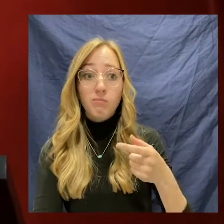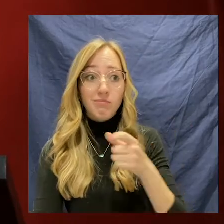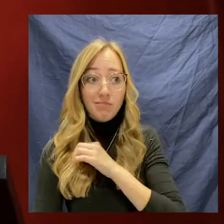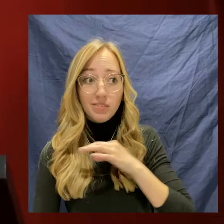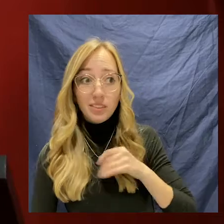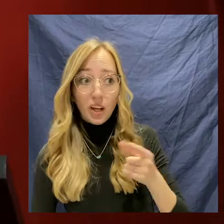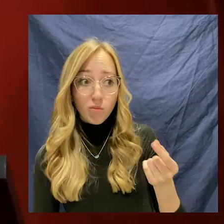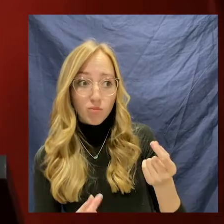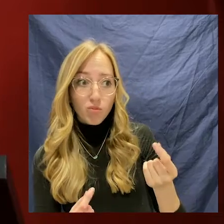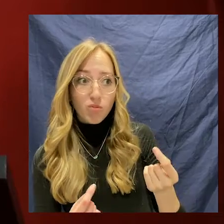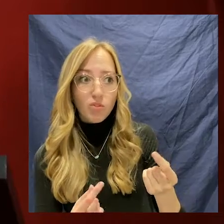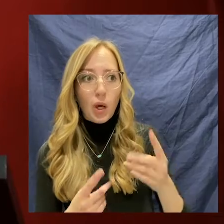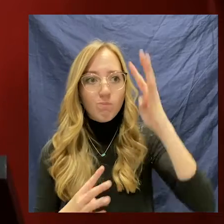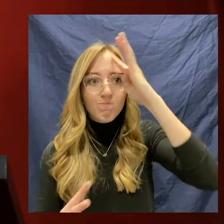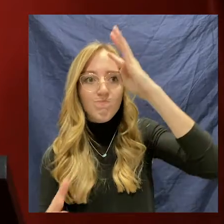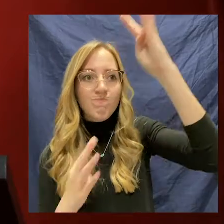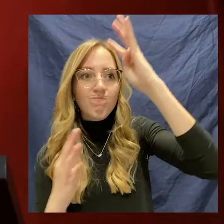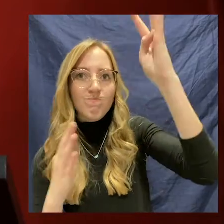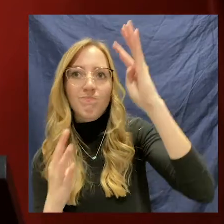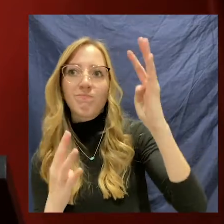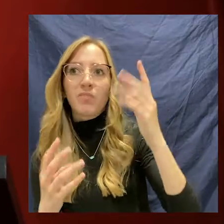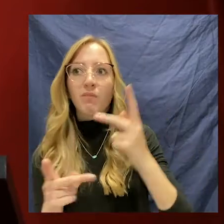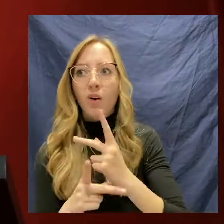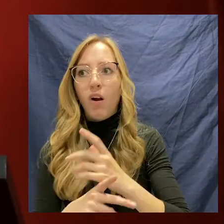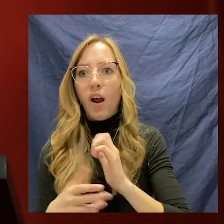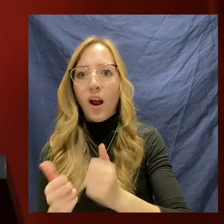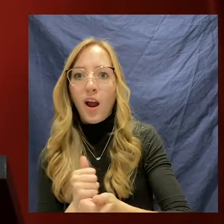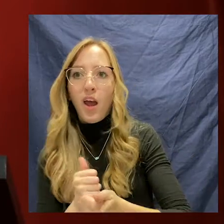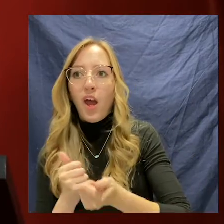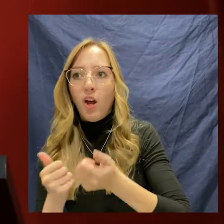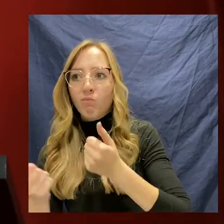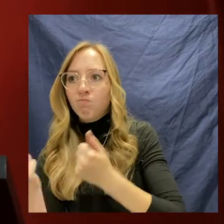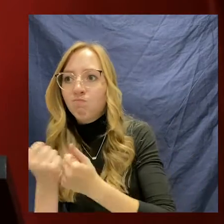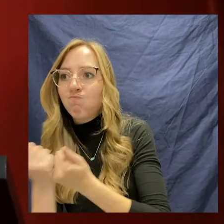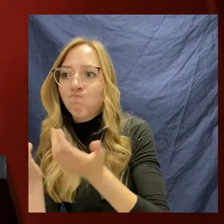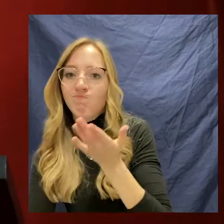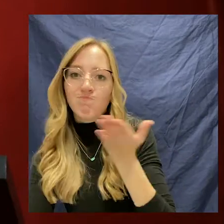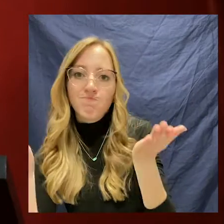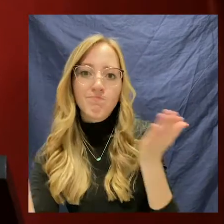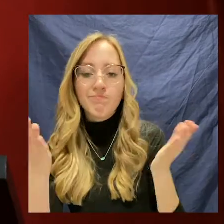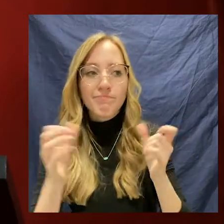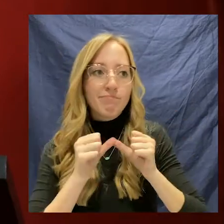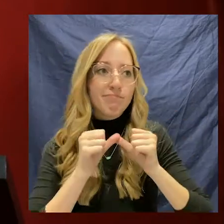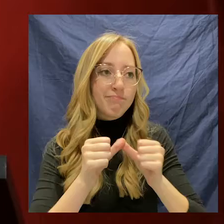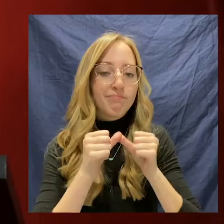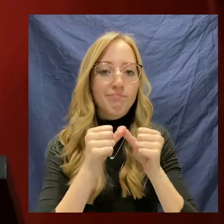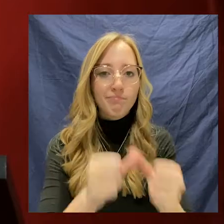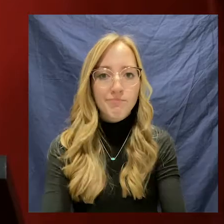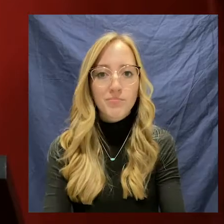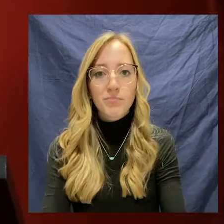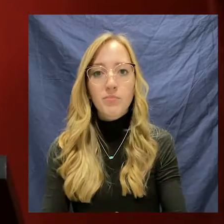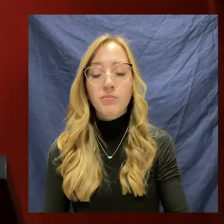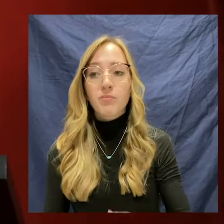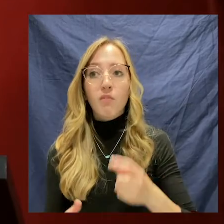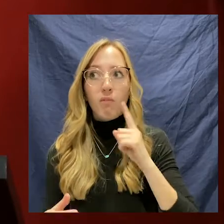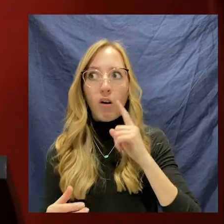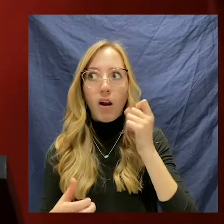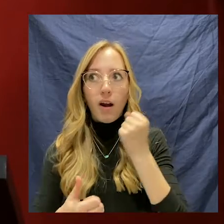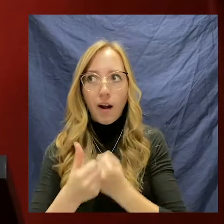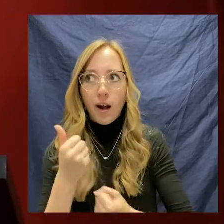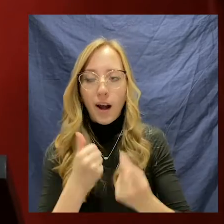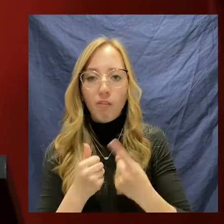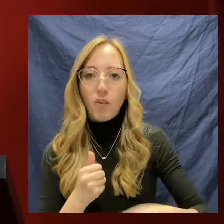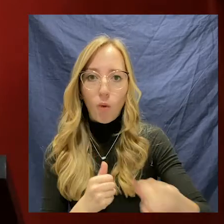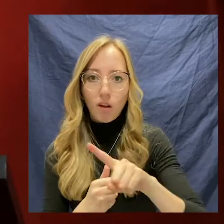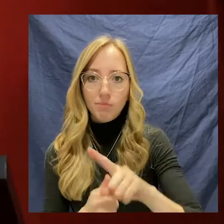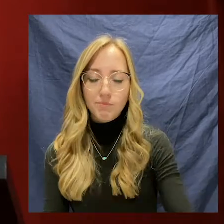together creatively to maintain consistent levels of service and support to all the clients and communities